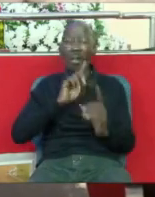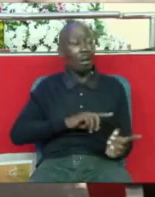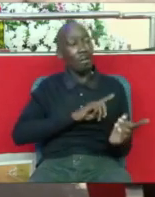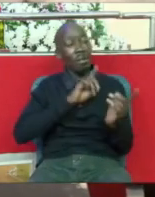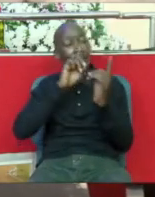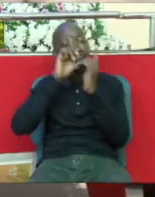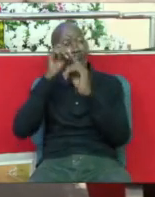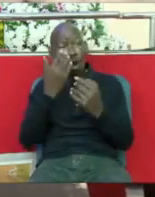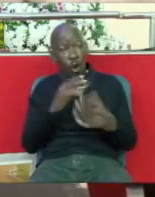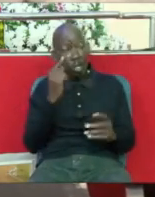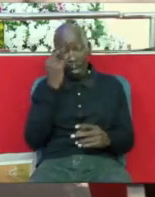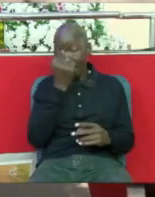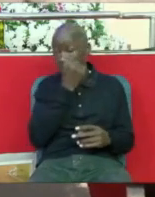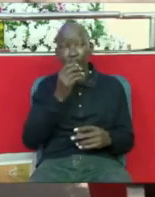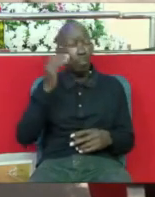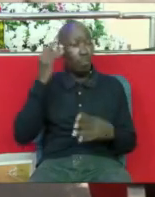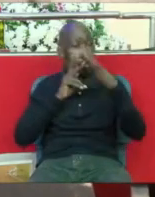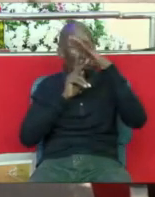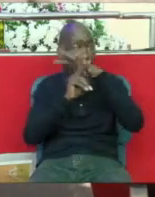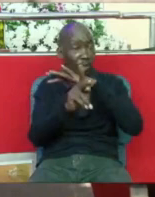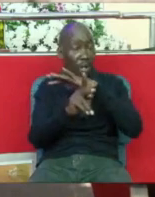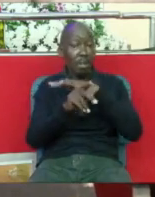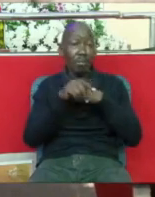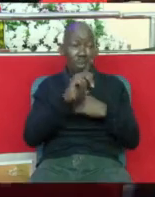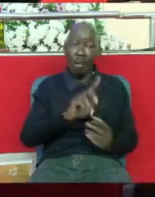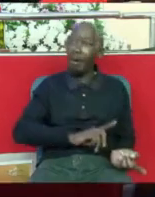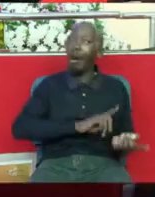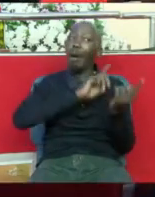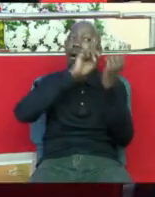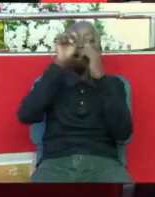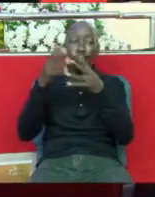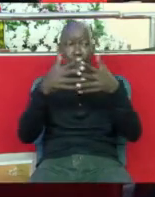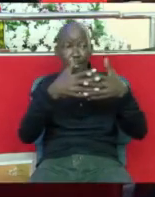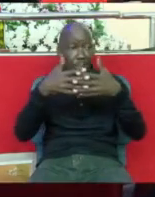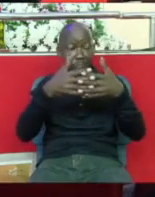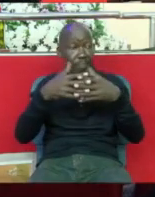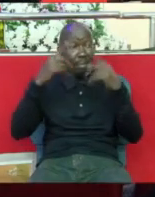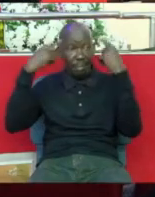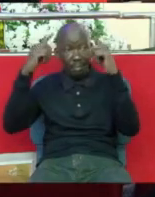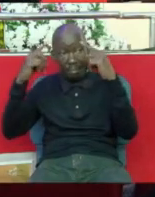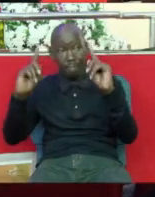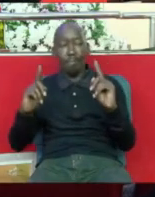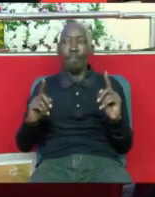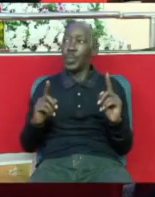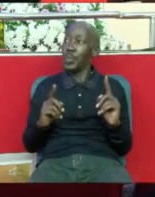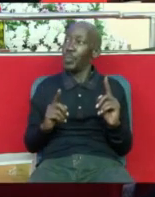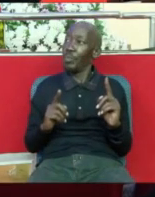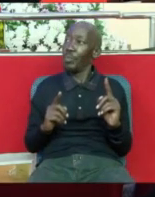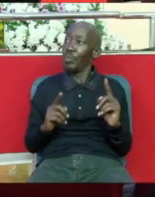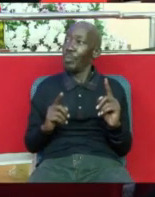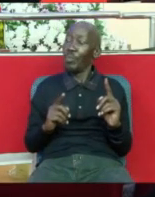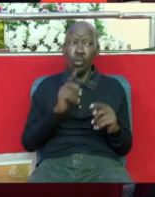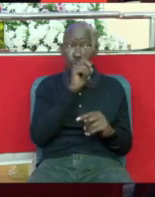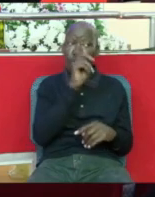Na tumenena neno la nabii katika maisha yao. And they have prospered in the US. Na wameweza kunawiri Marekani. Brethren, let's watch